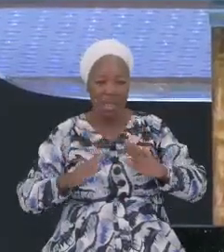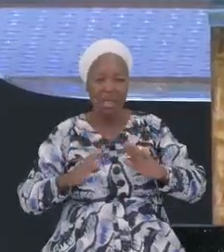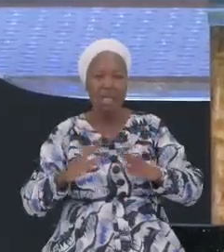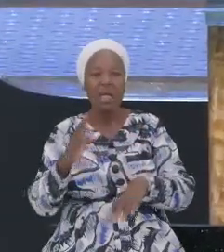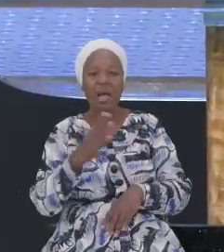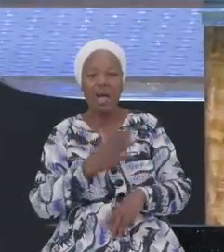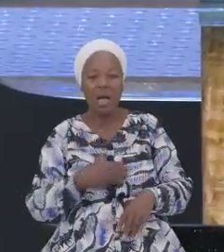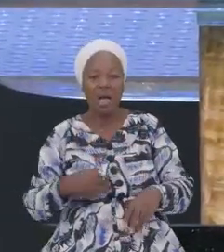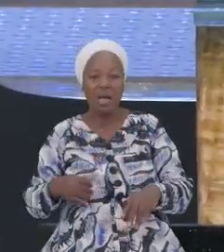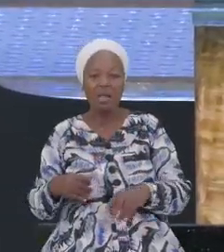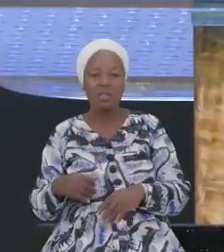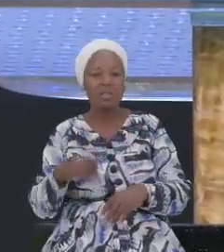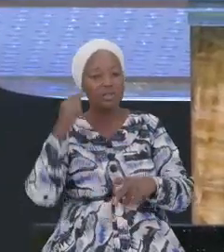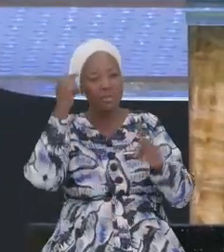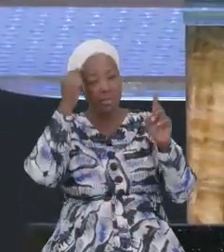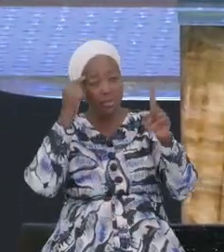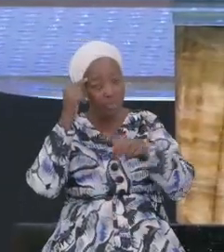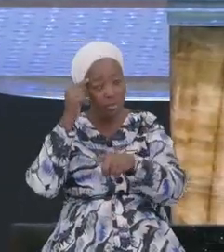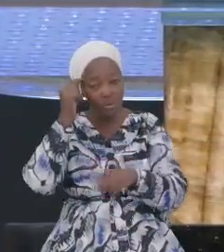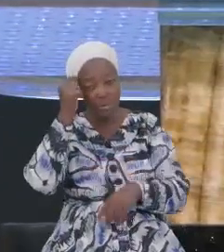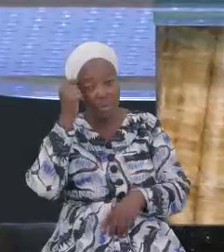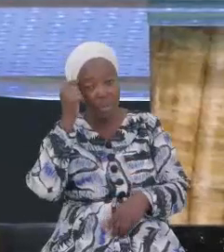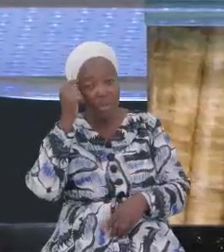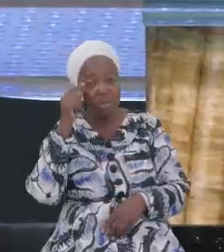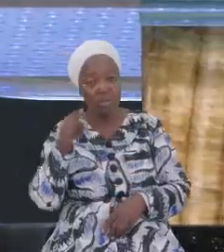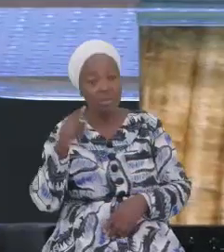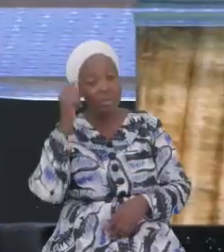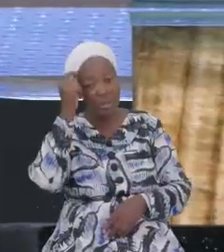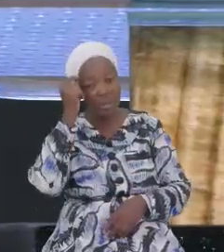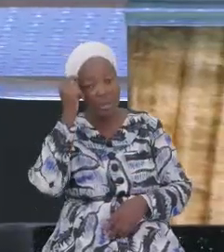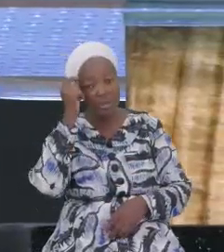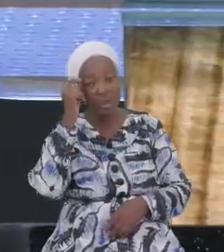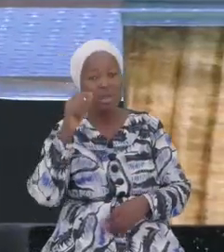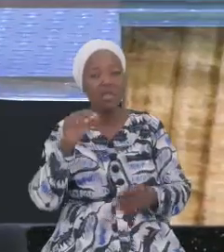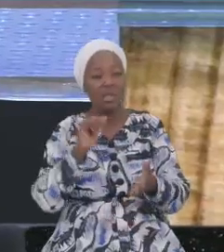And thou thoughtest that I was altogether